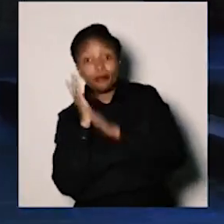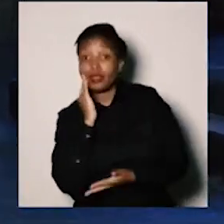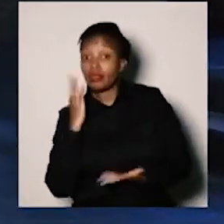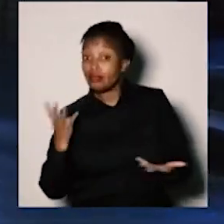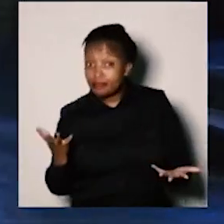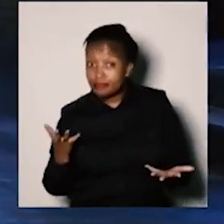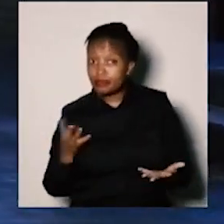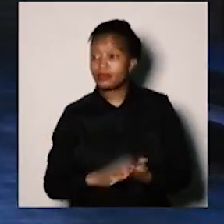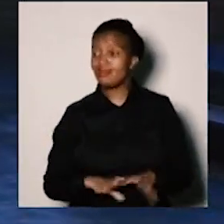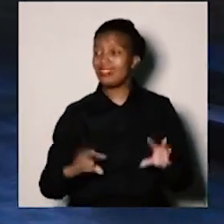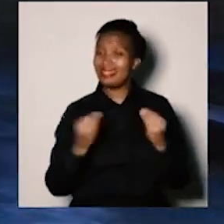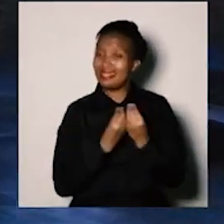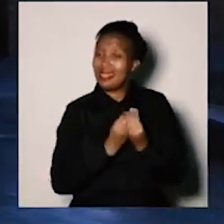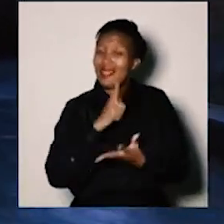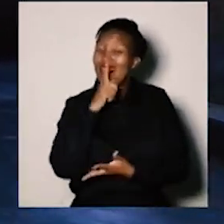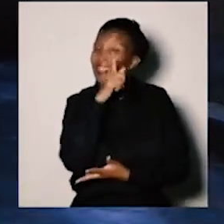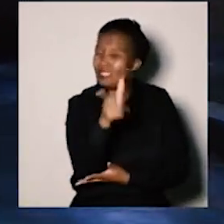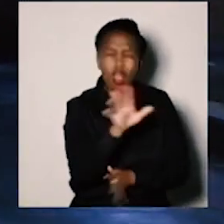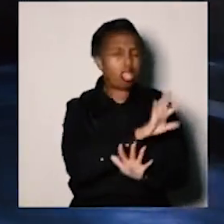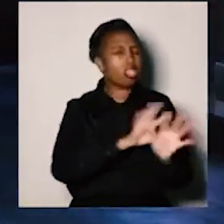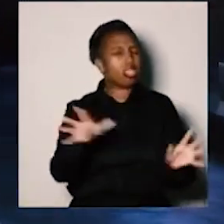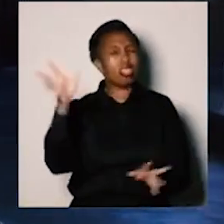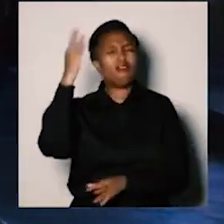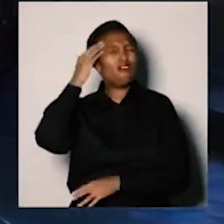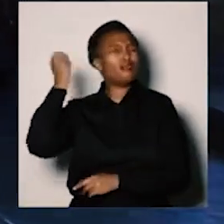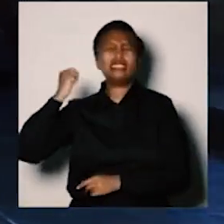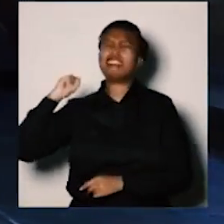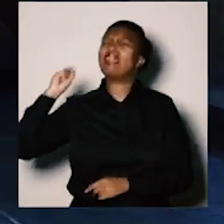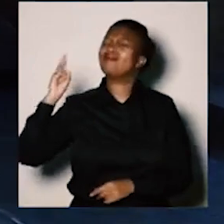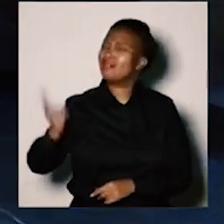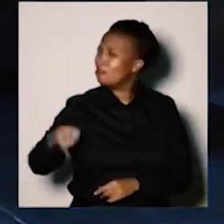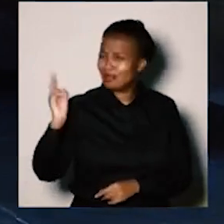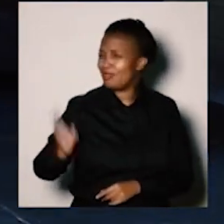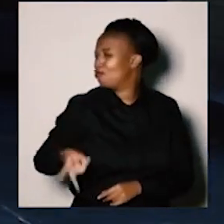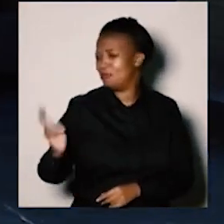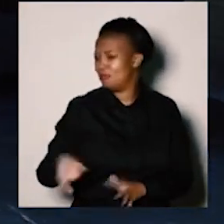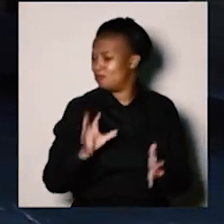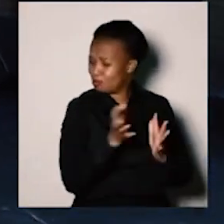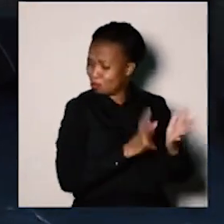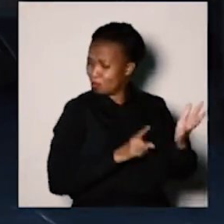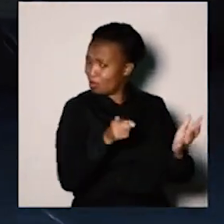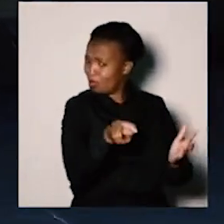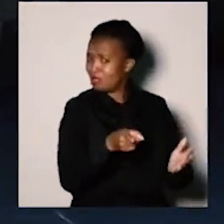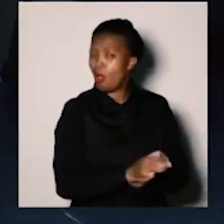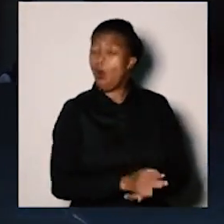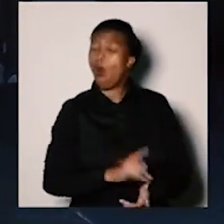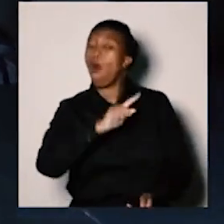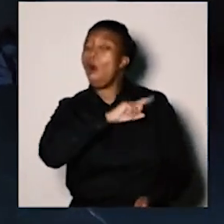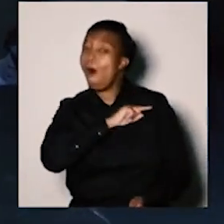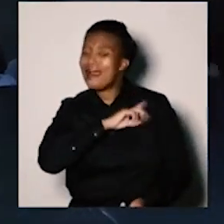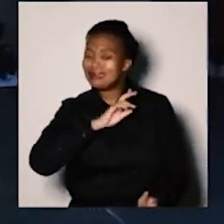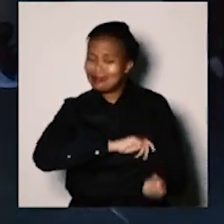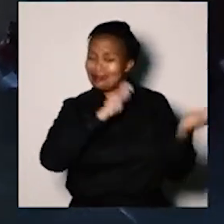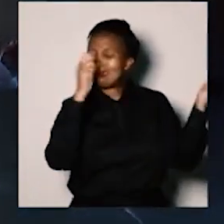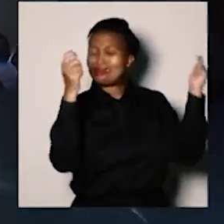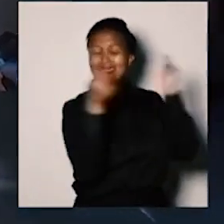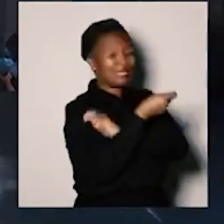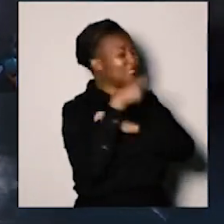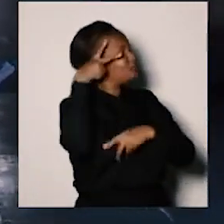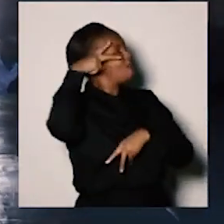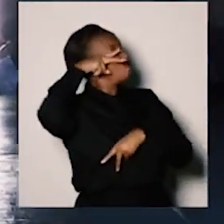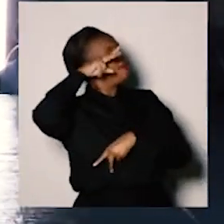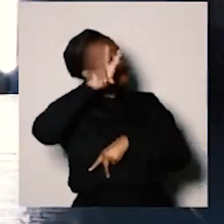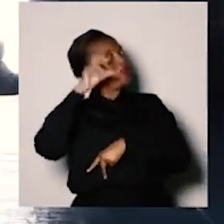Something that I've always told you, and I'll never forget this, and I'll repeat it for as long as I live, because it changed my perspective about